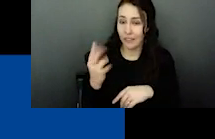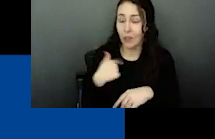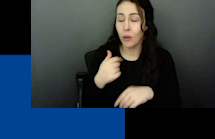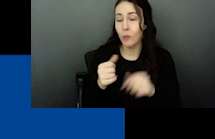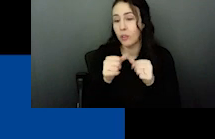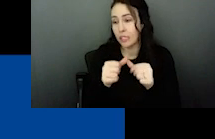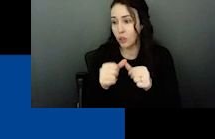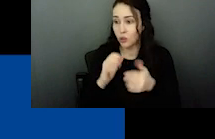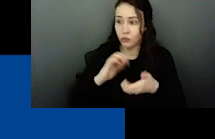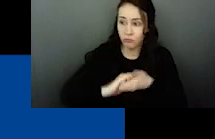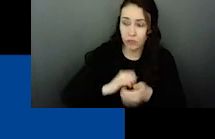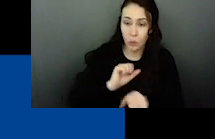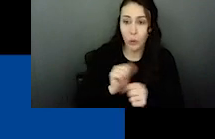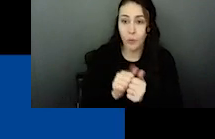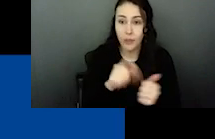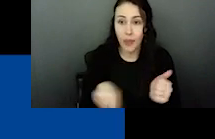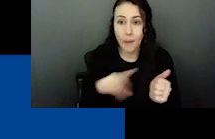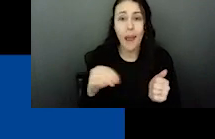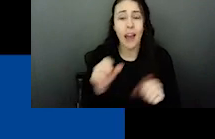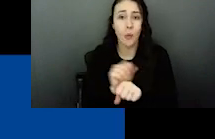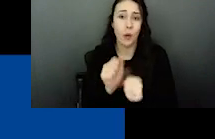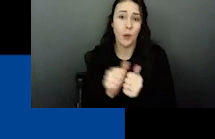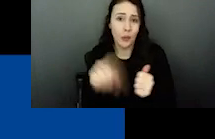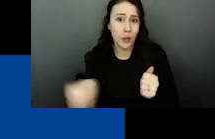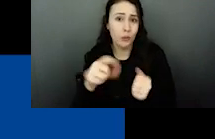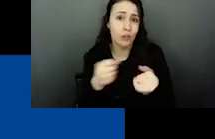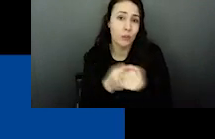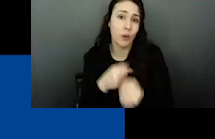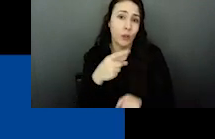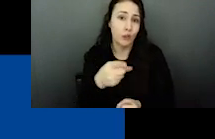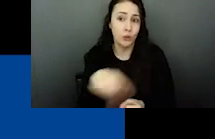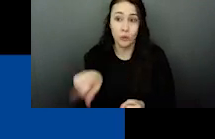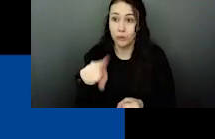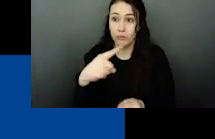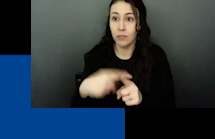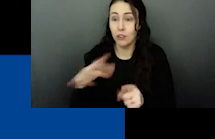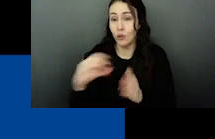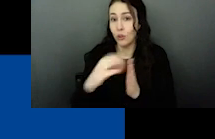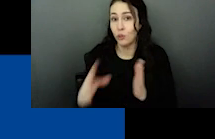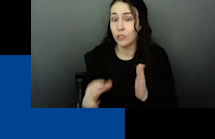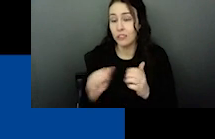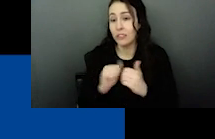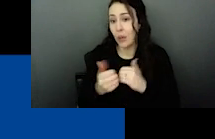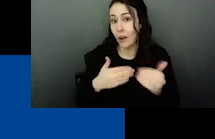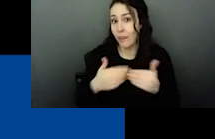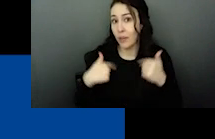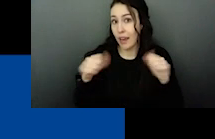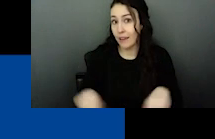and absolutely work with all of you to support you and your students however we can. Next slide.